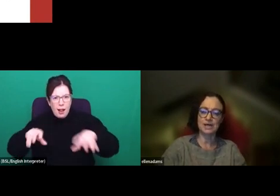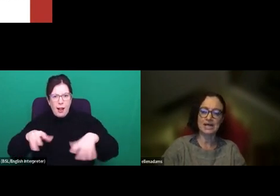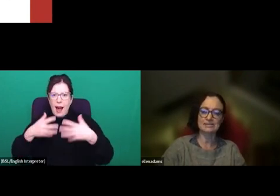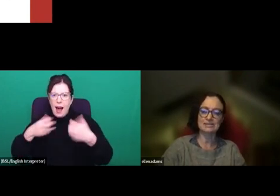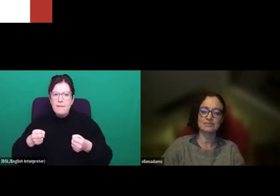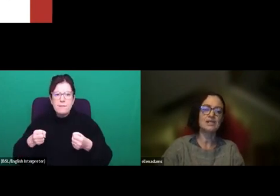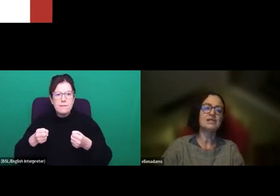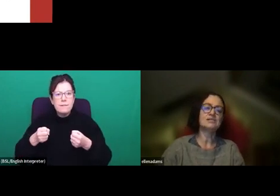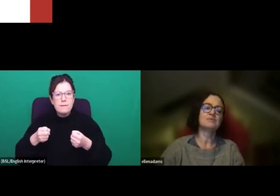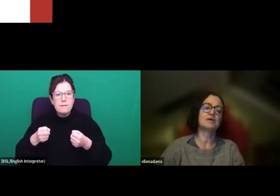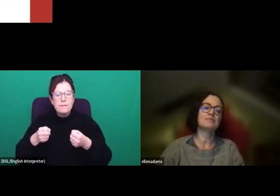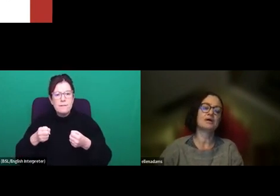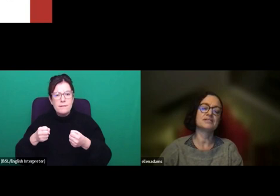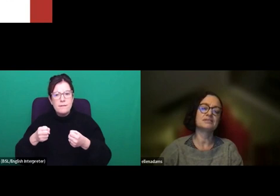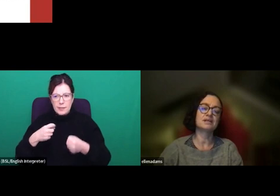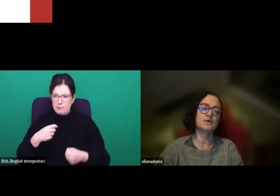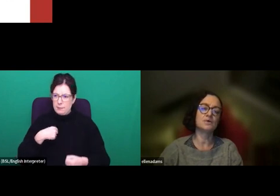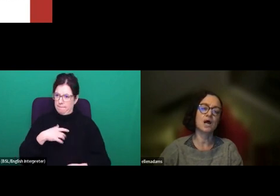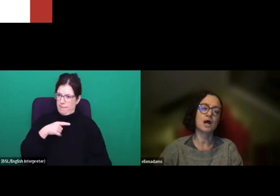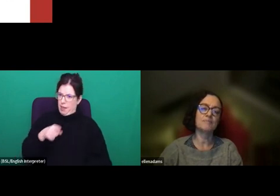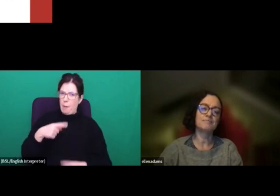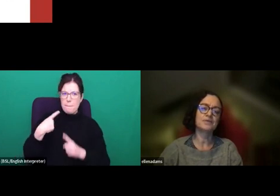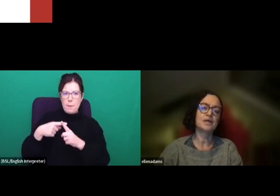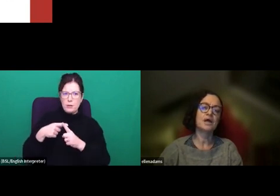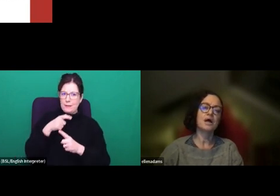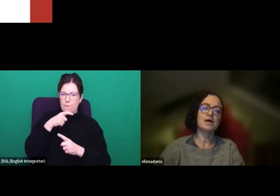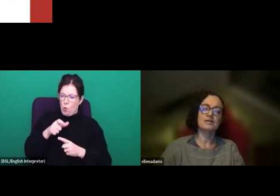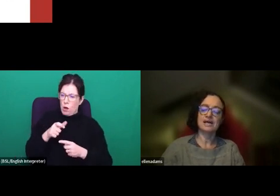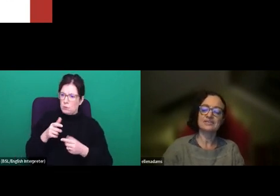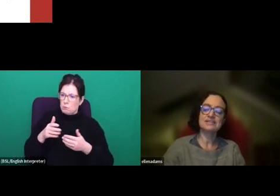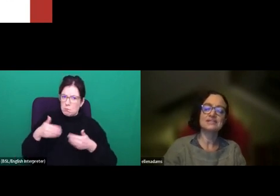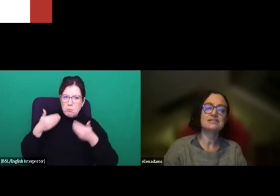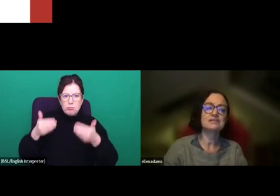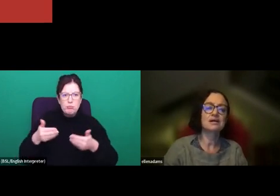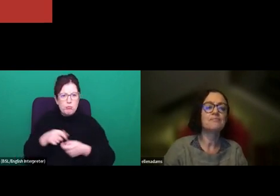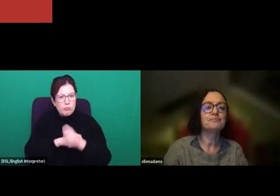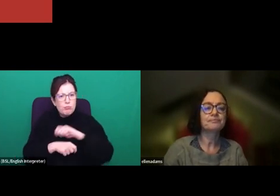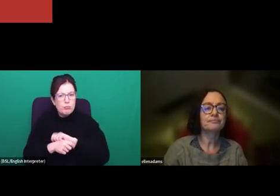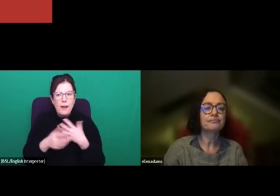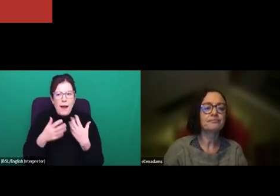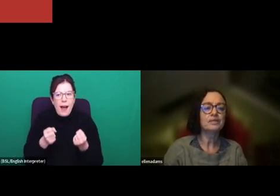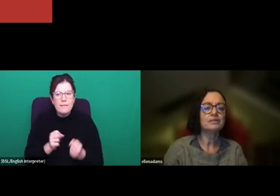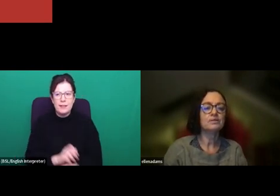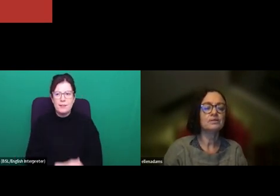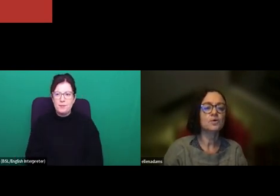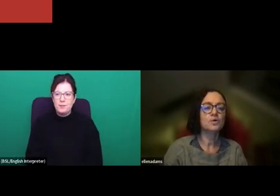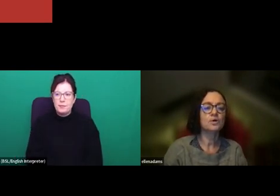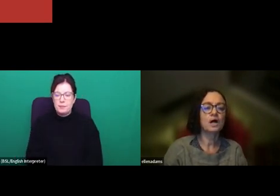much more active to my mind. So, and this is